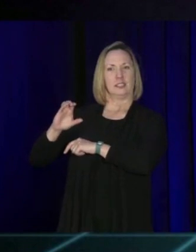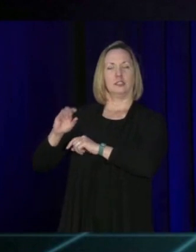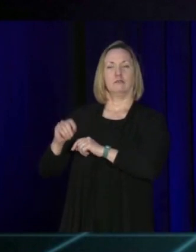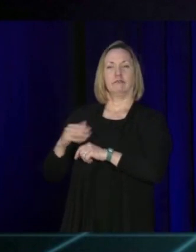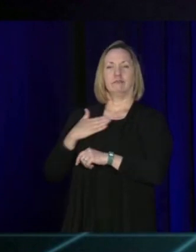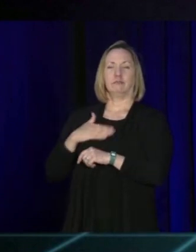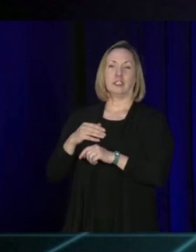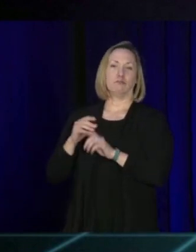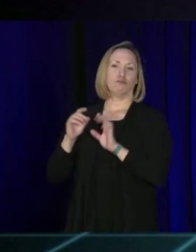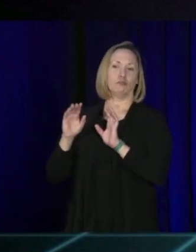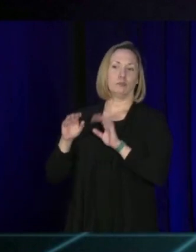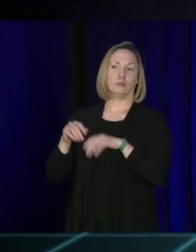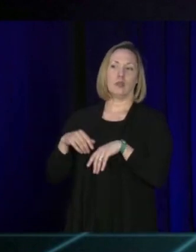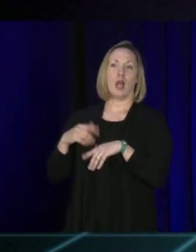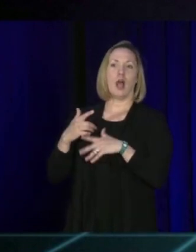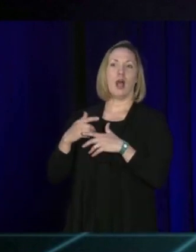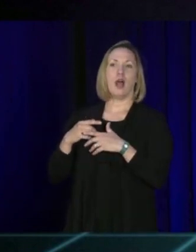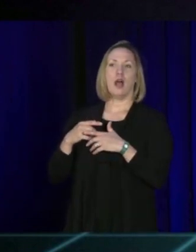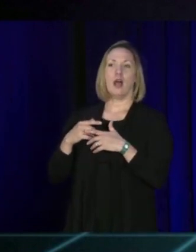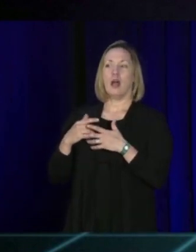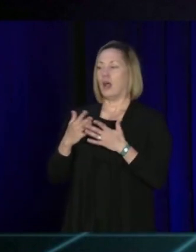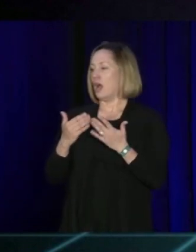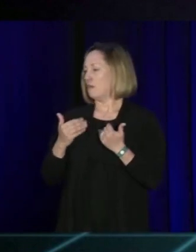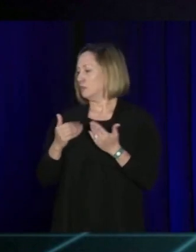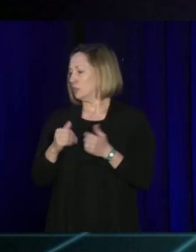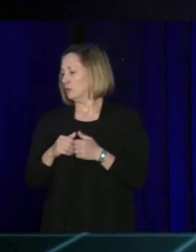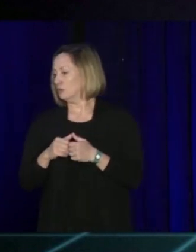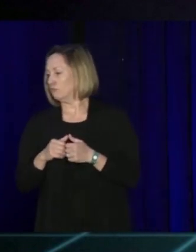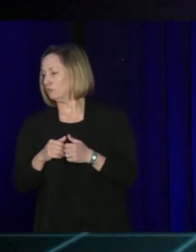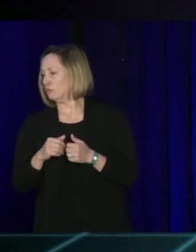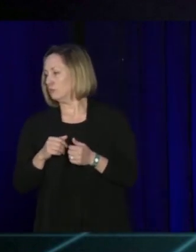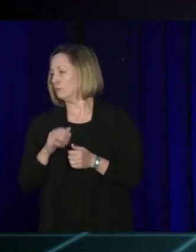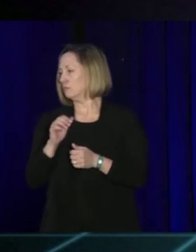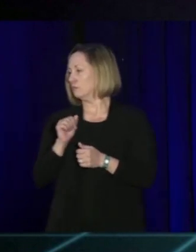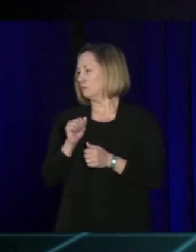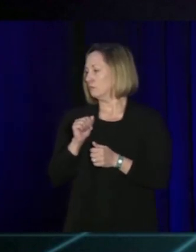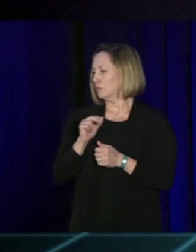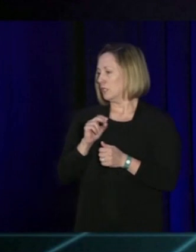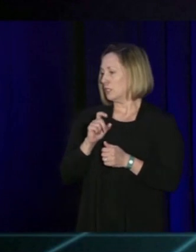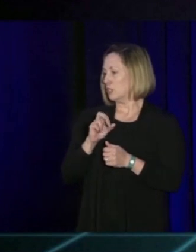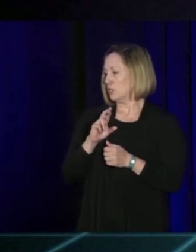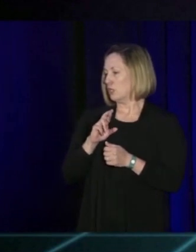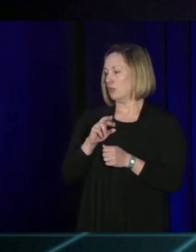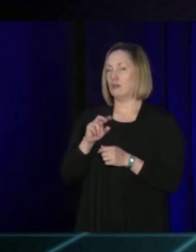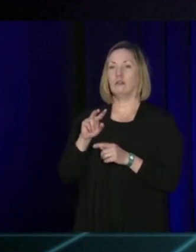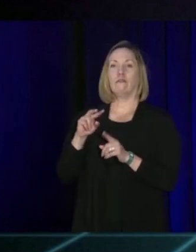know, jQuery, Angular, Vue, PHP, Rails,